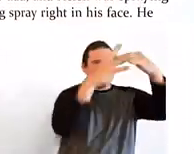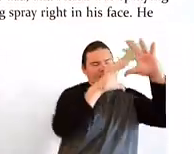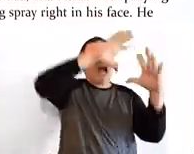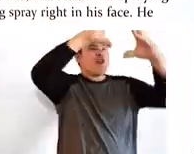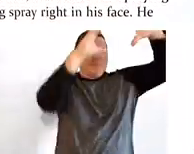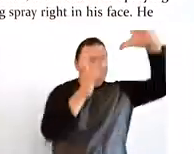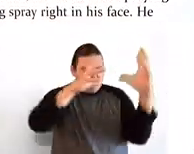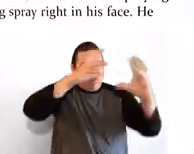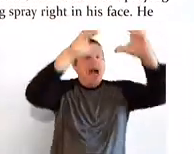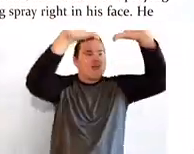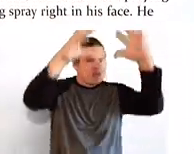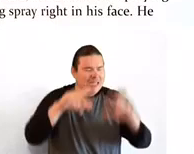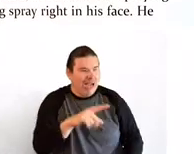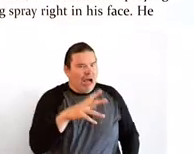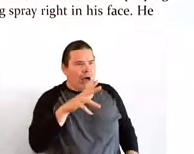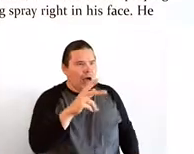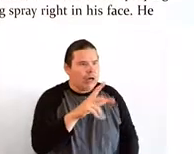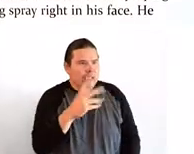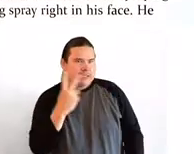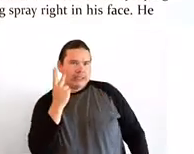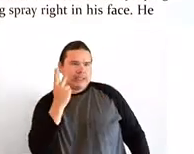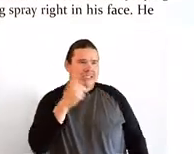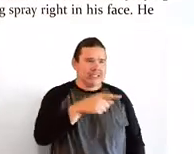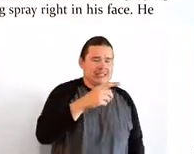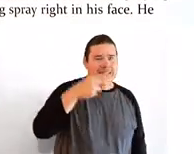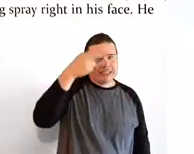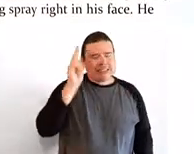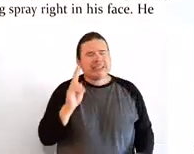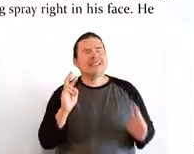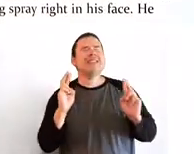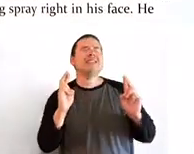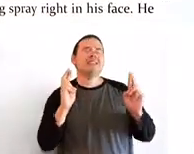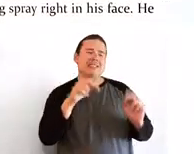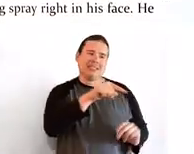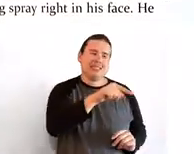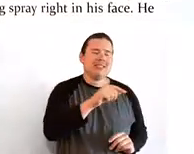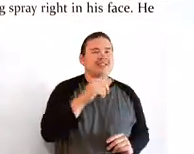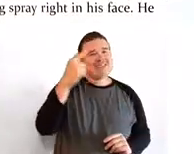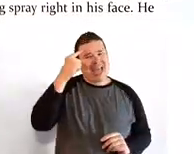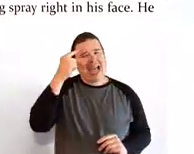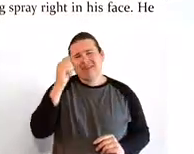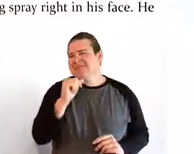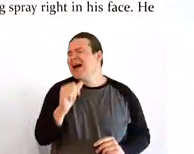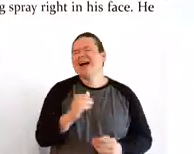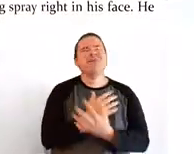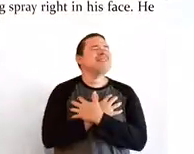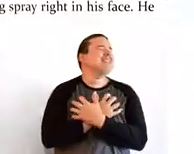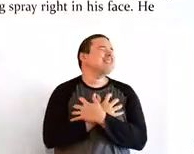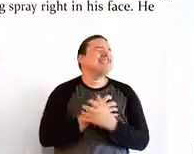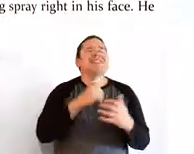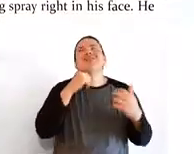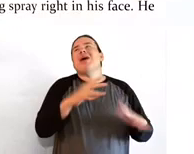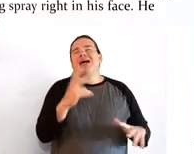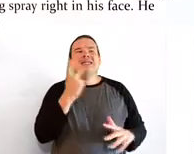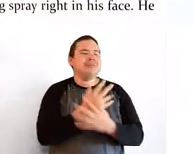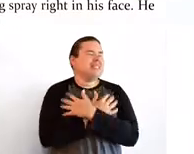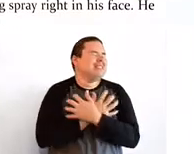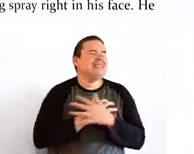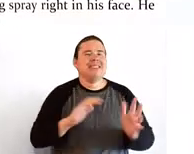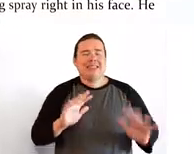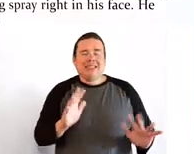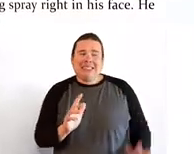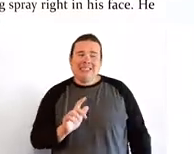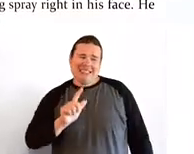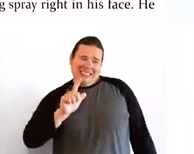"I hope," said Helen, "that this is my dad. I do not want to meet another bear."